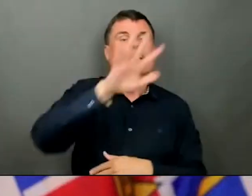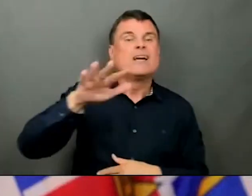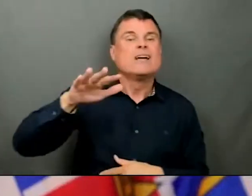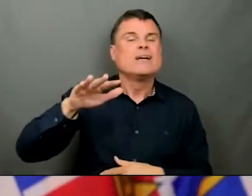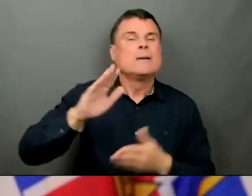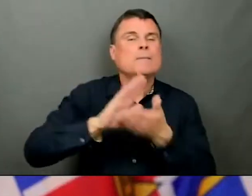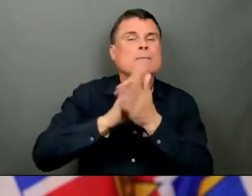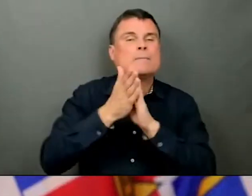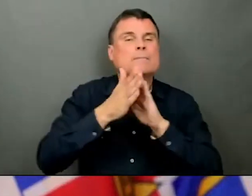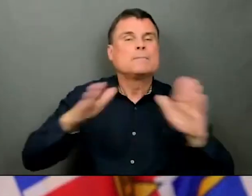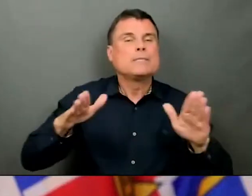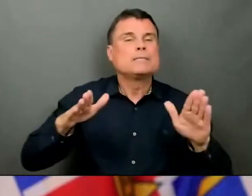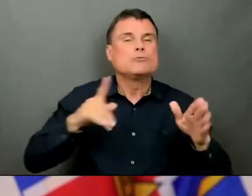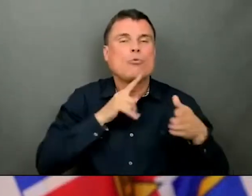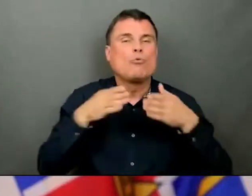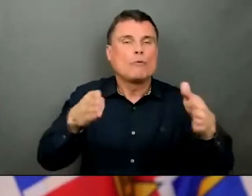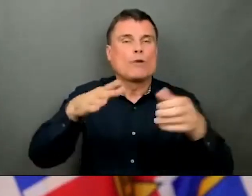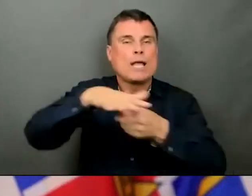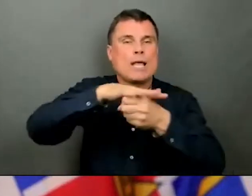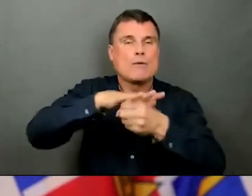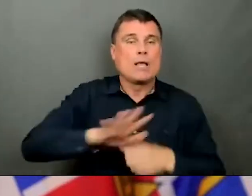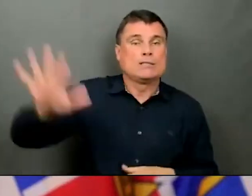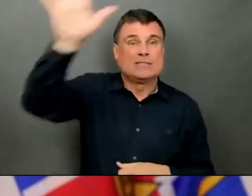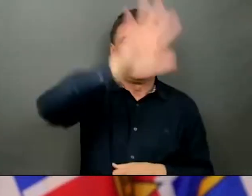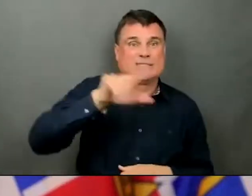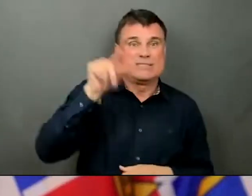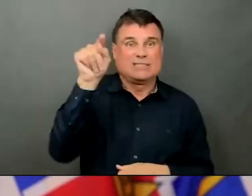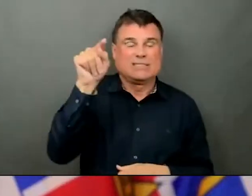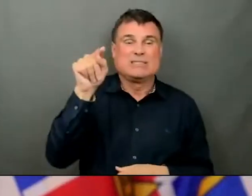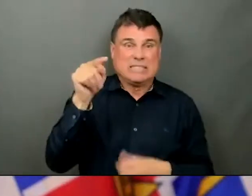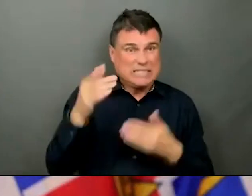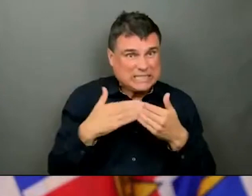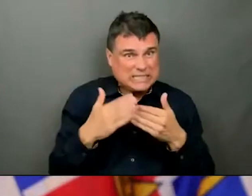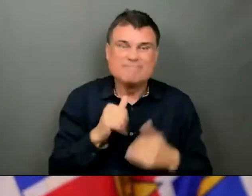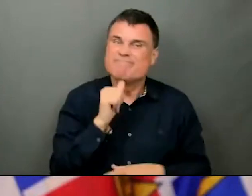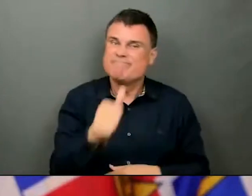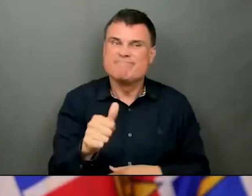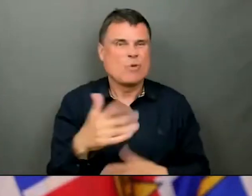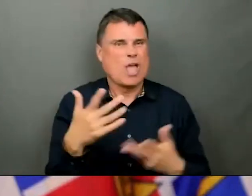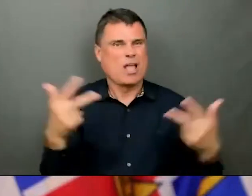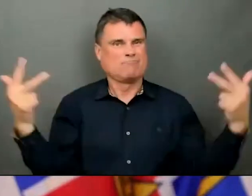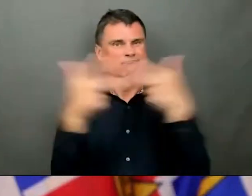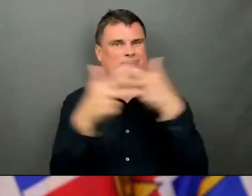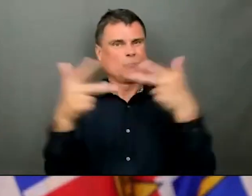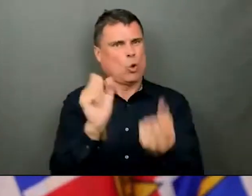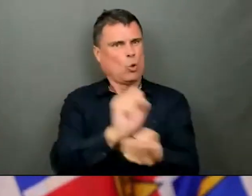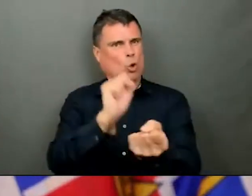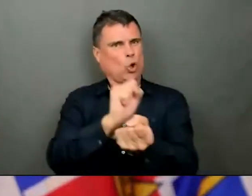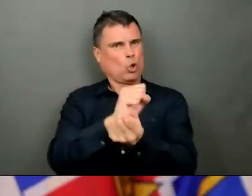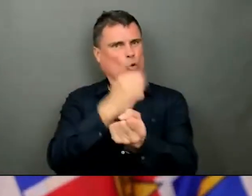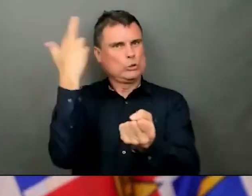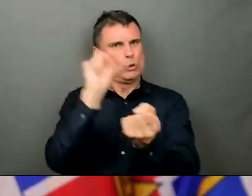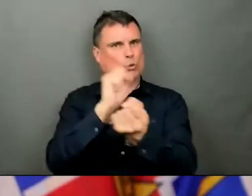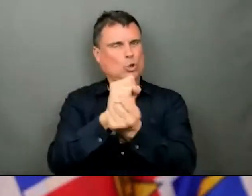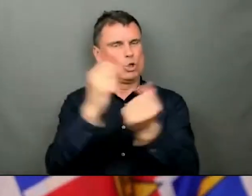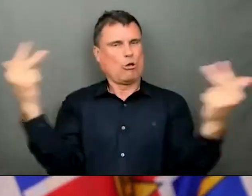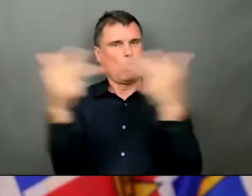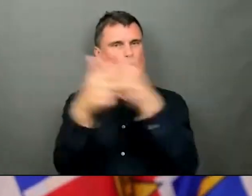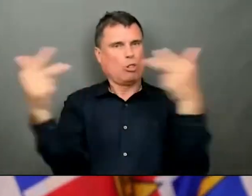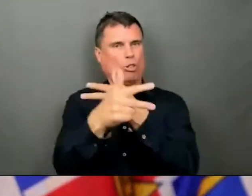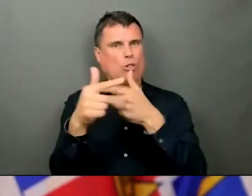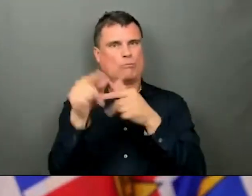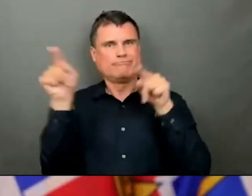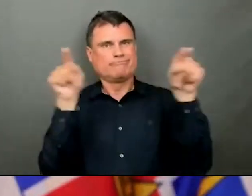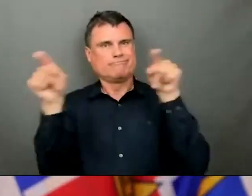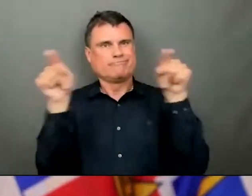is challenging. We know that a lot of it is work travel. So we have done a concerted effort working with some